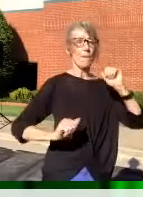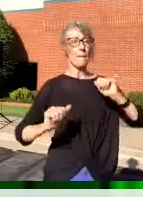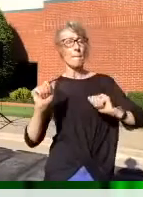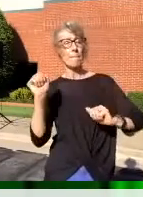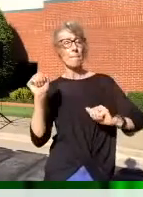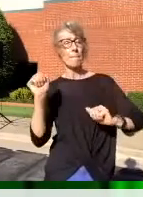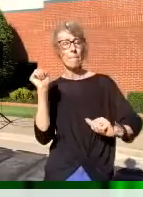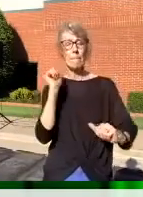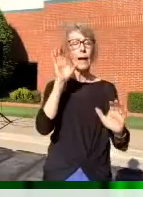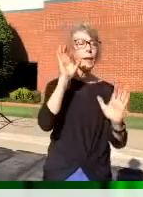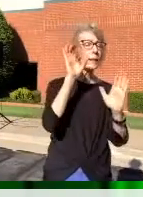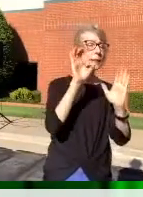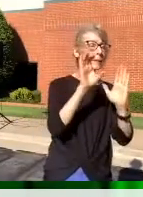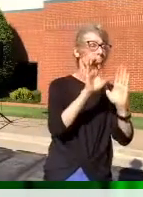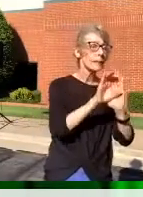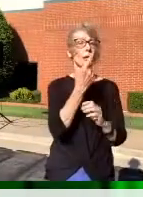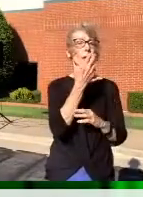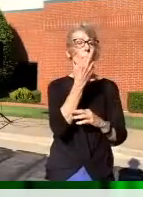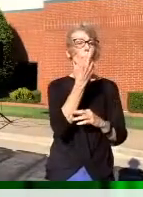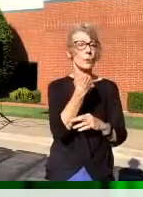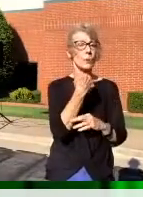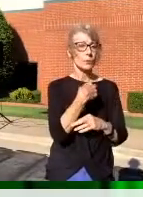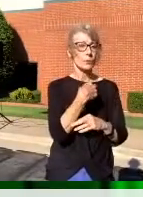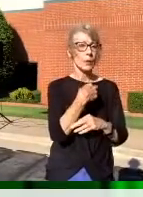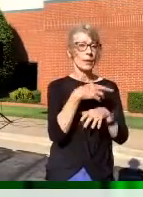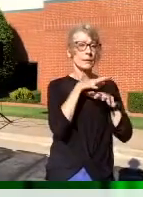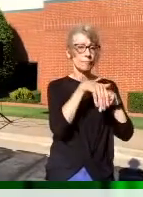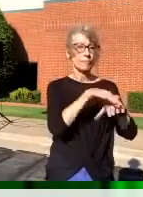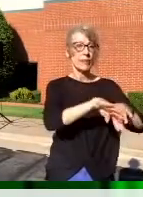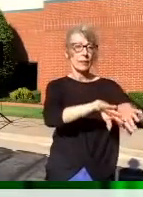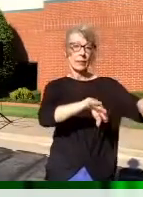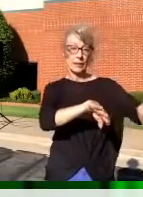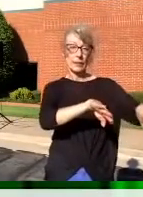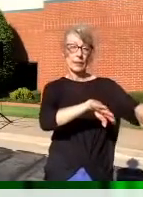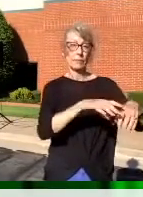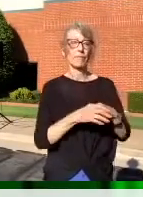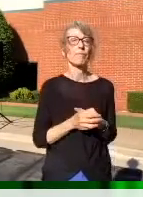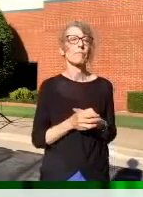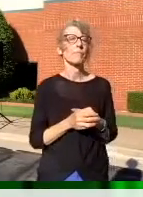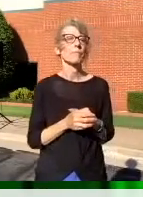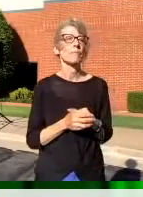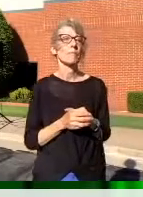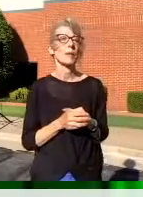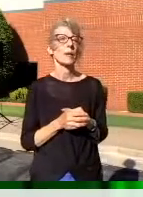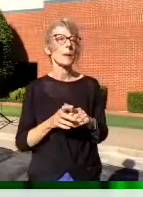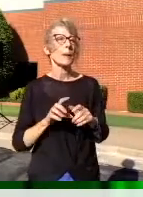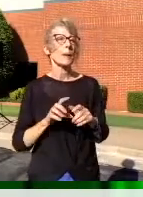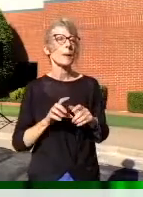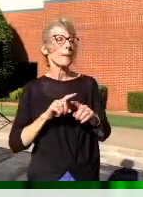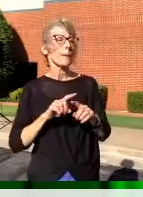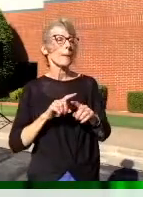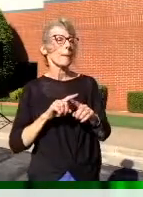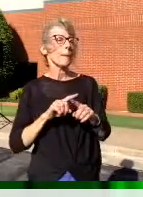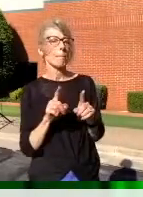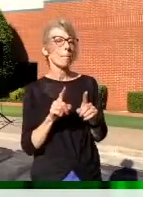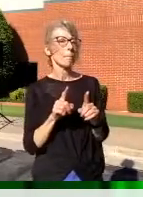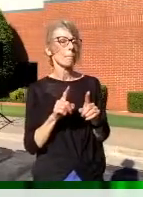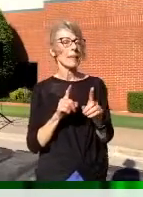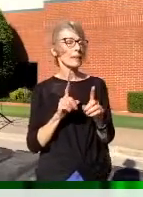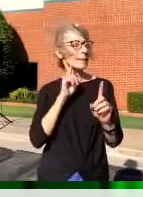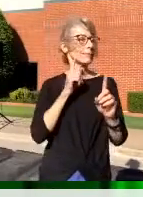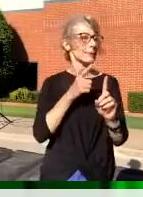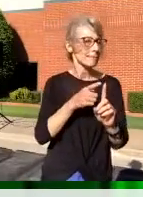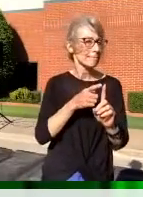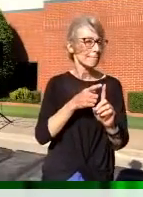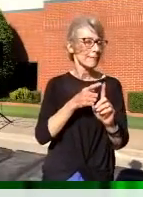peak moment, narrative high point of Israel's story is actually at the end of Exodus when God builds